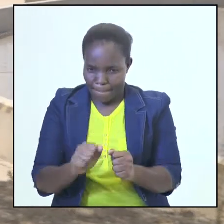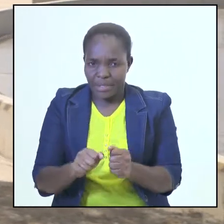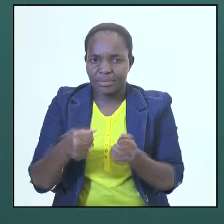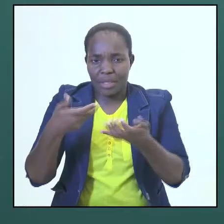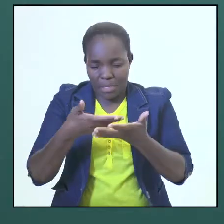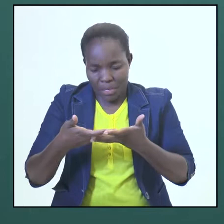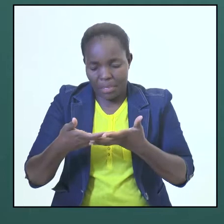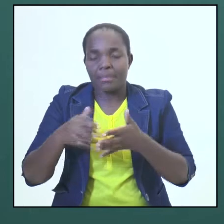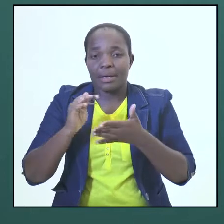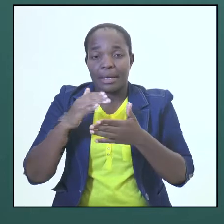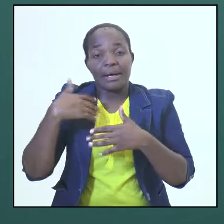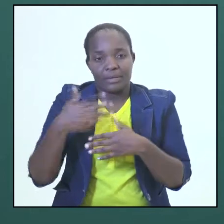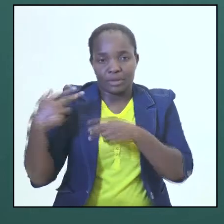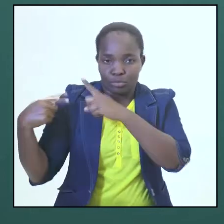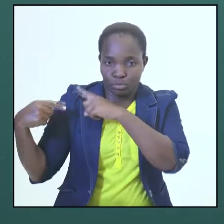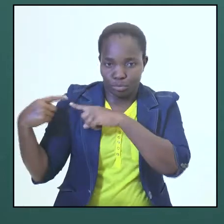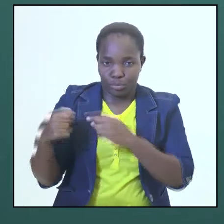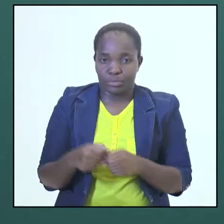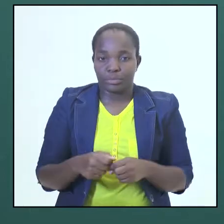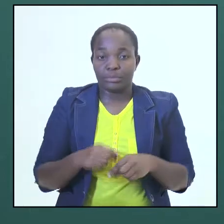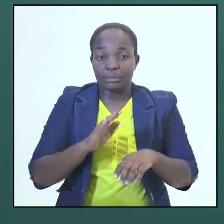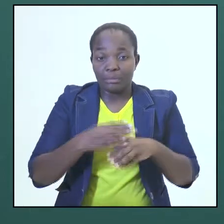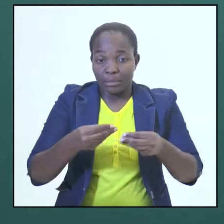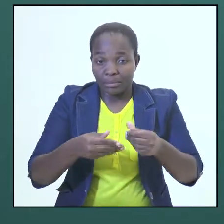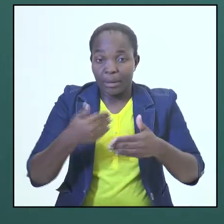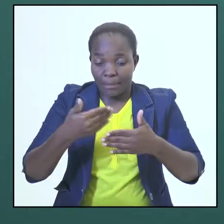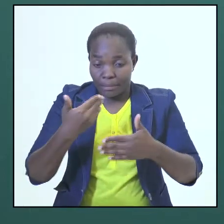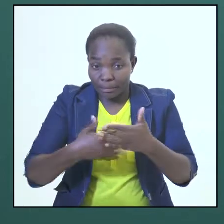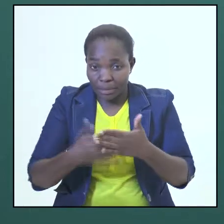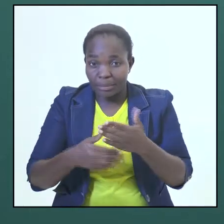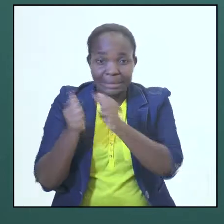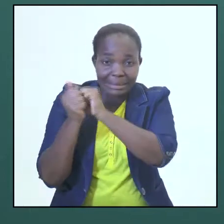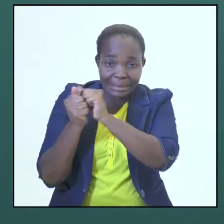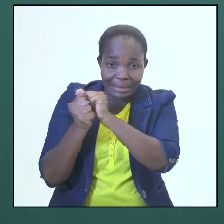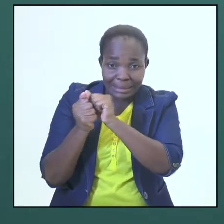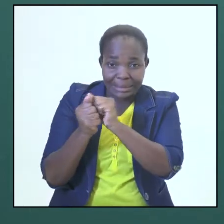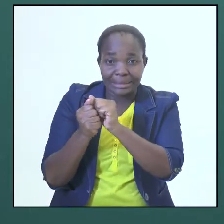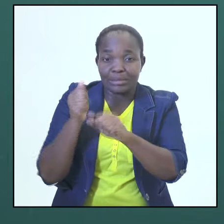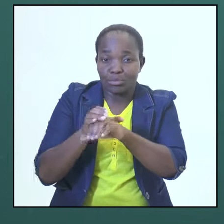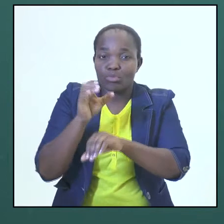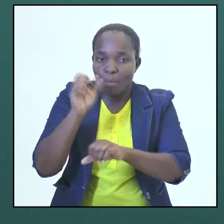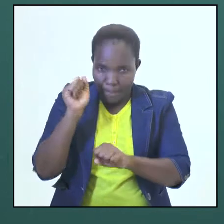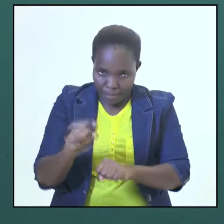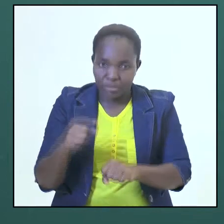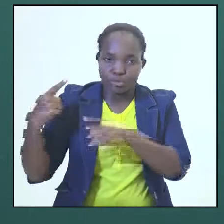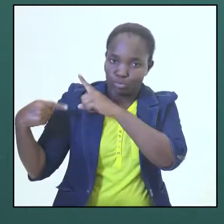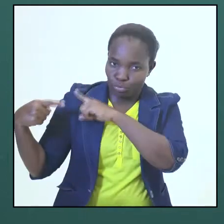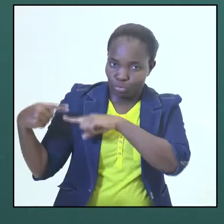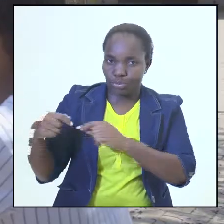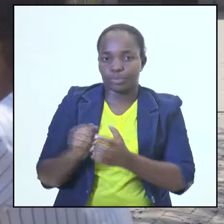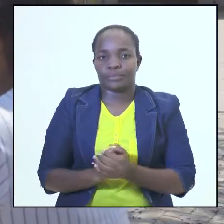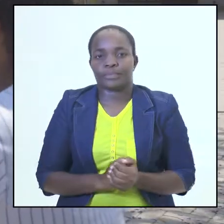recycled. And materials such as paper, plastics, and bottles must be recycled and reused too.